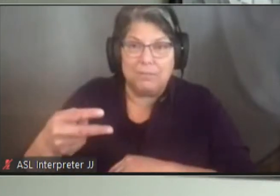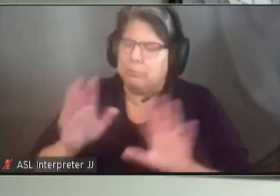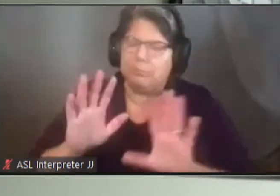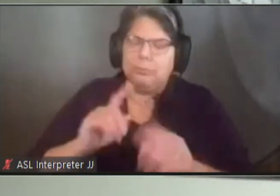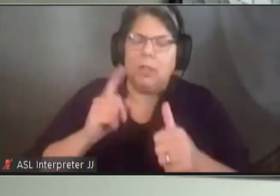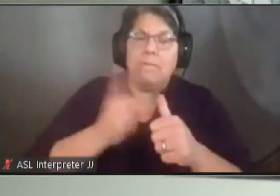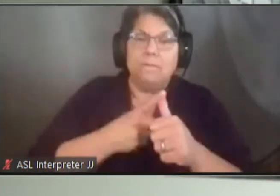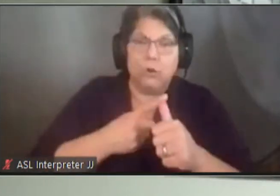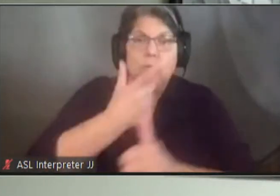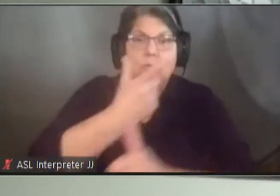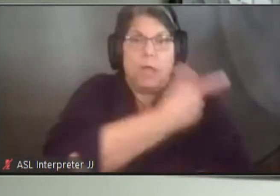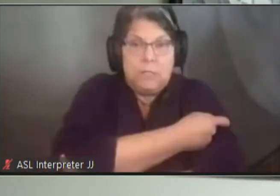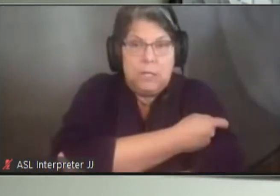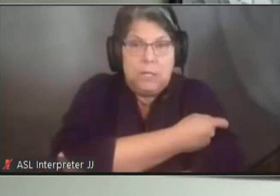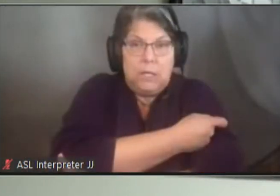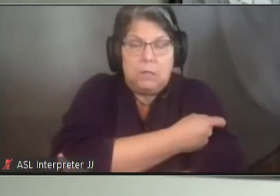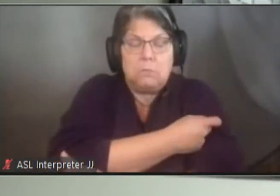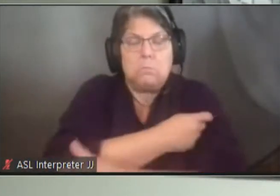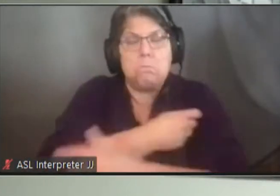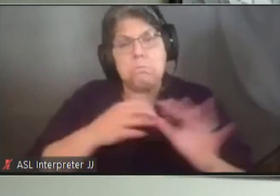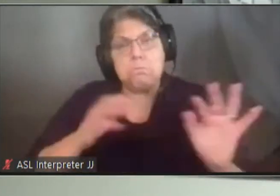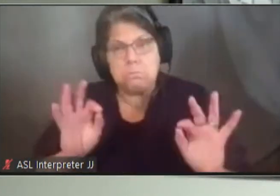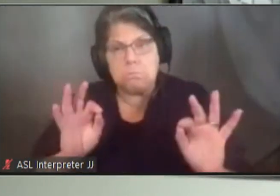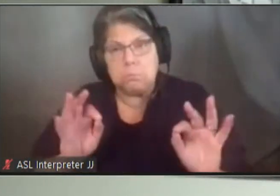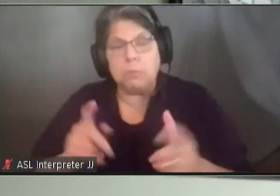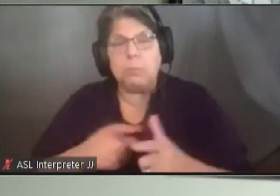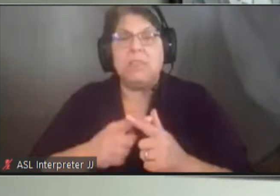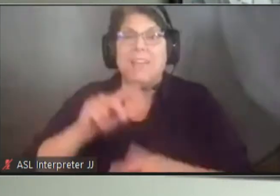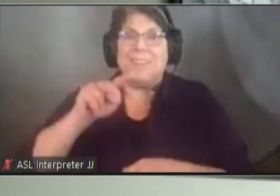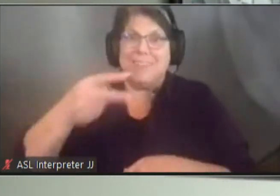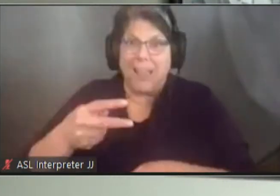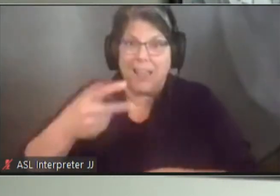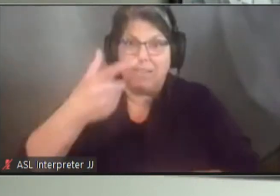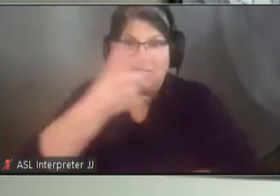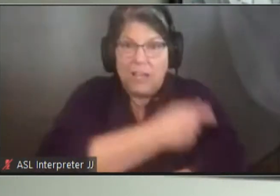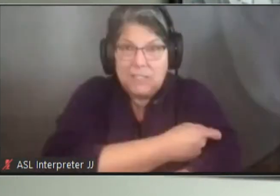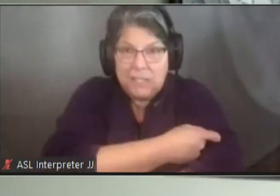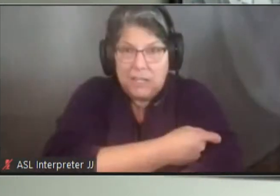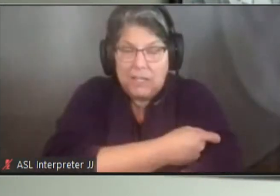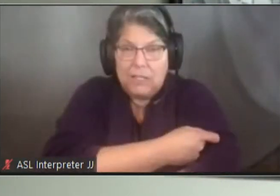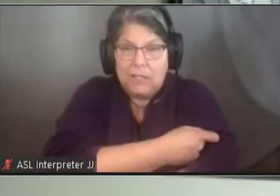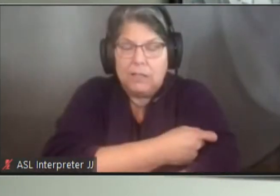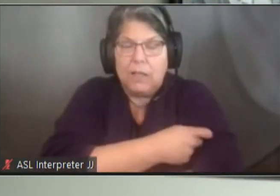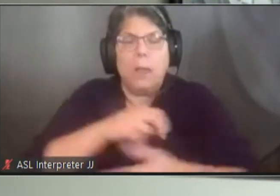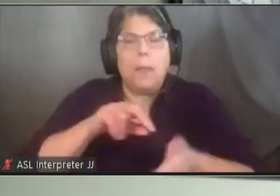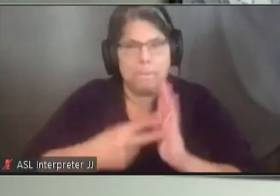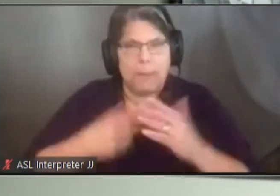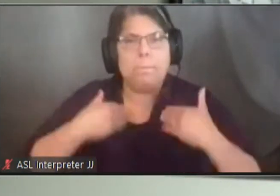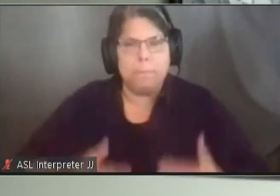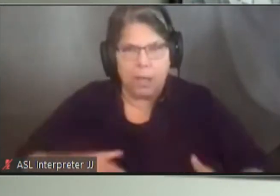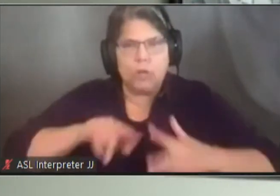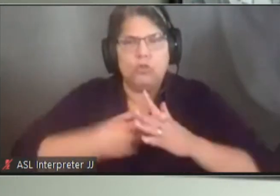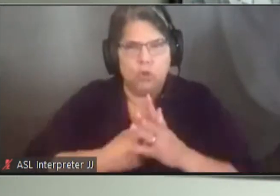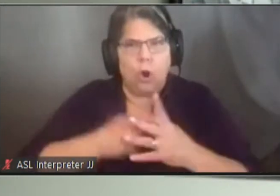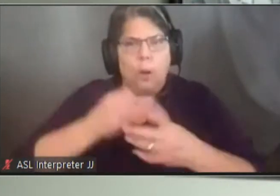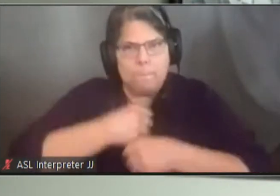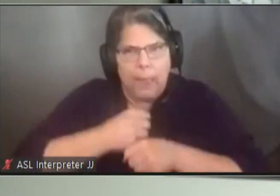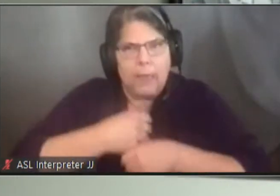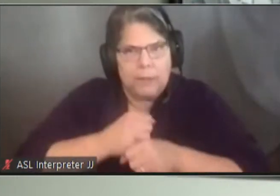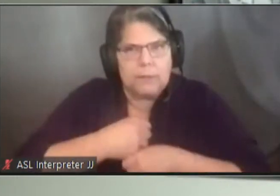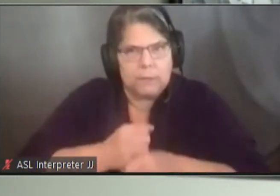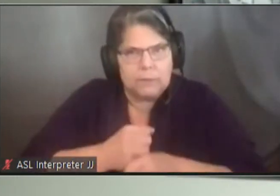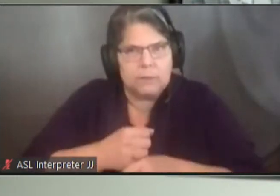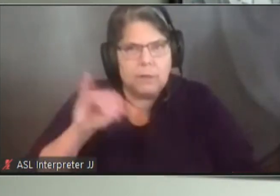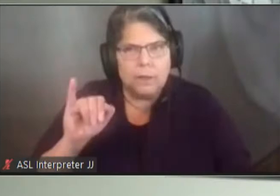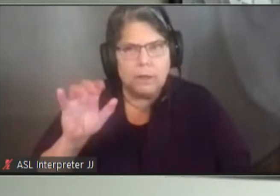first vaccine, and then getting the second vaccine, there's some immunity already built up. And so the body is